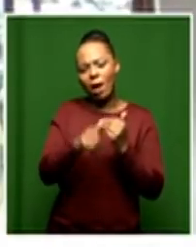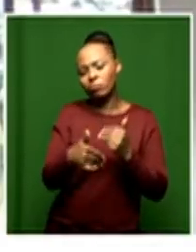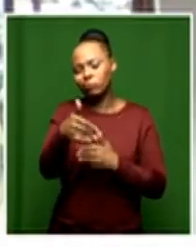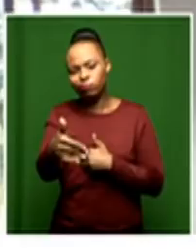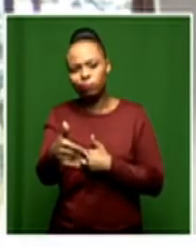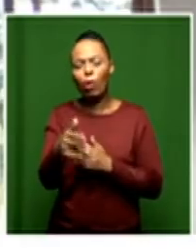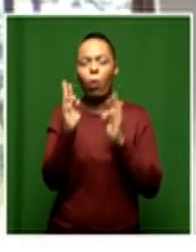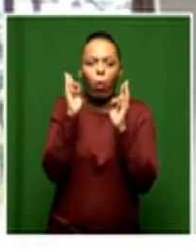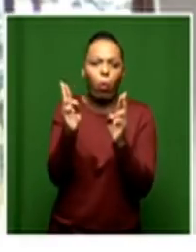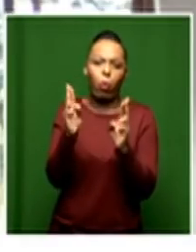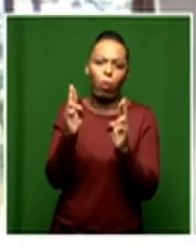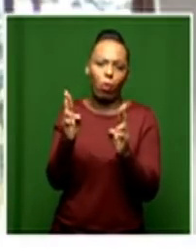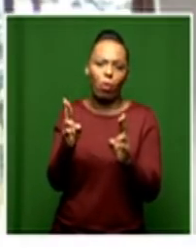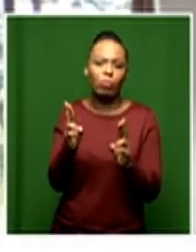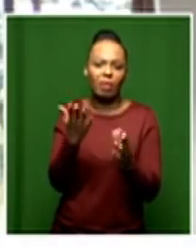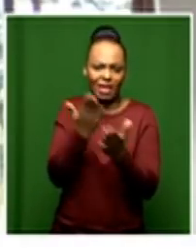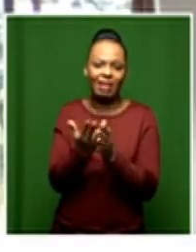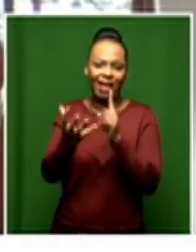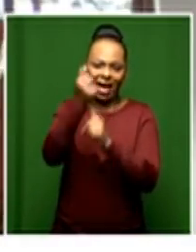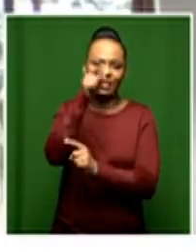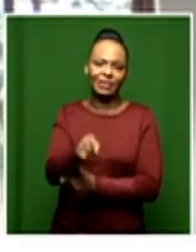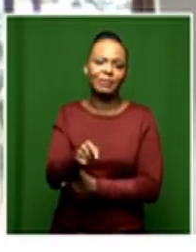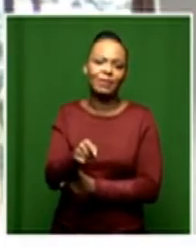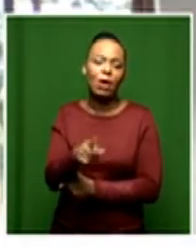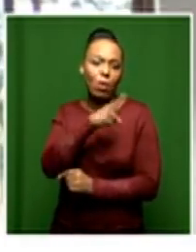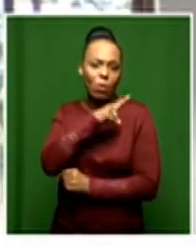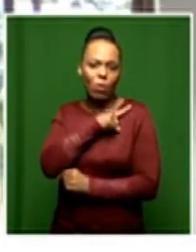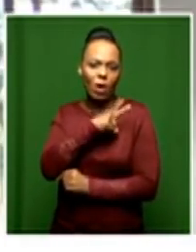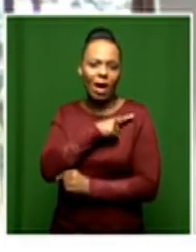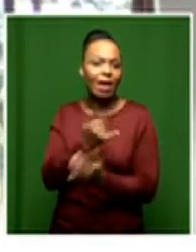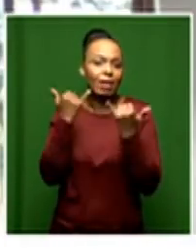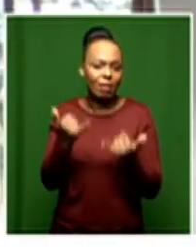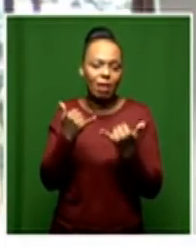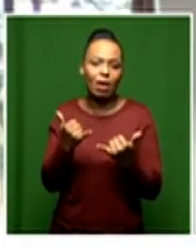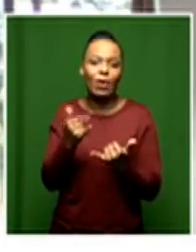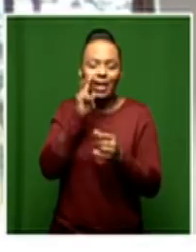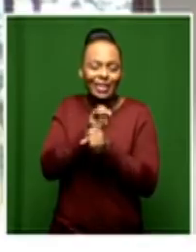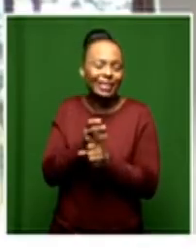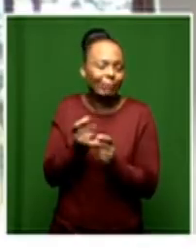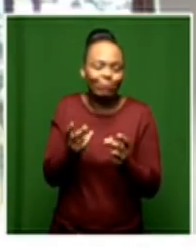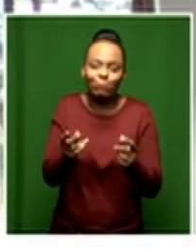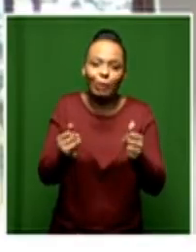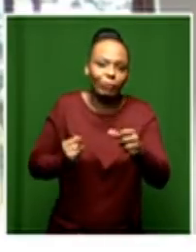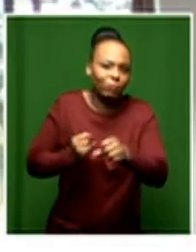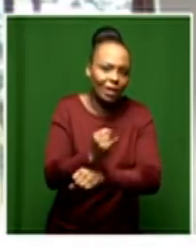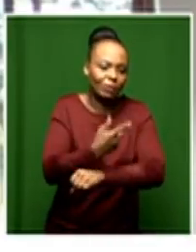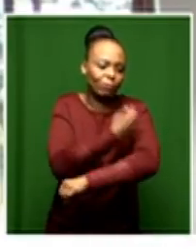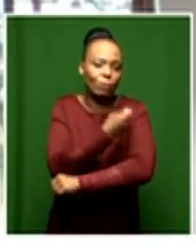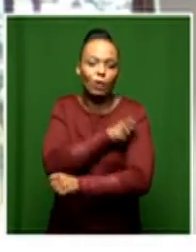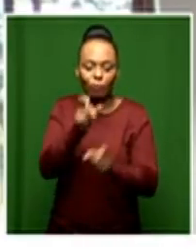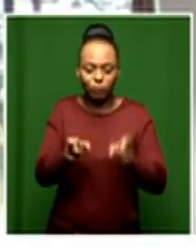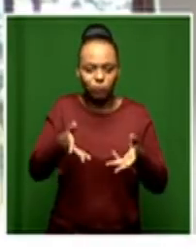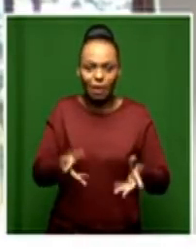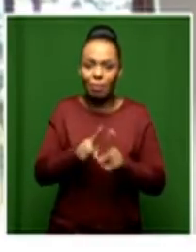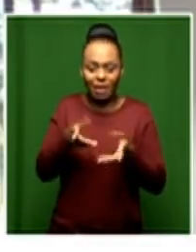hope we come to the right direction, because as you say, in the current speed of vaccination, it is very